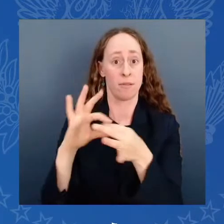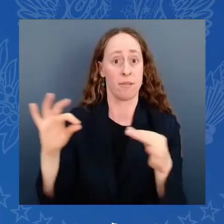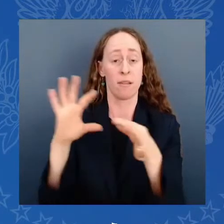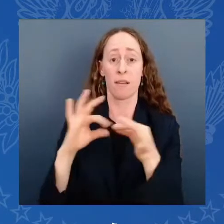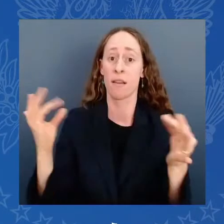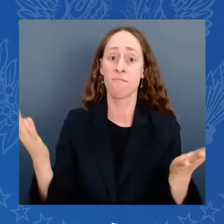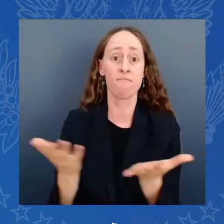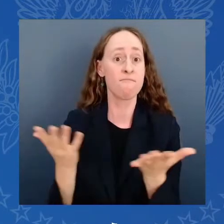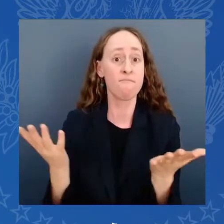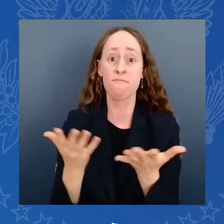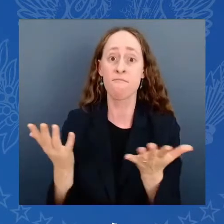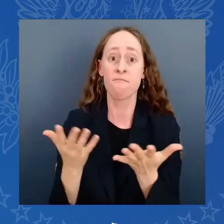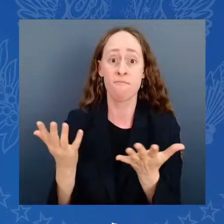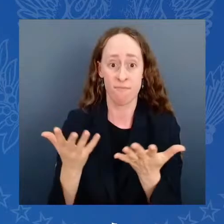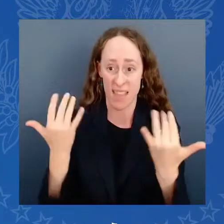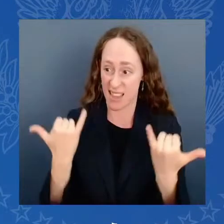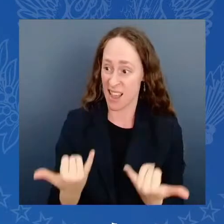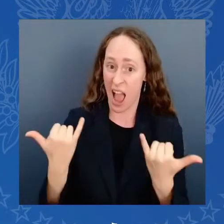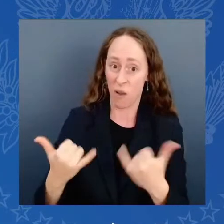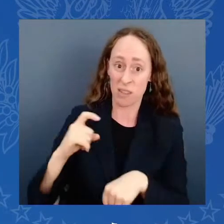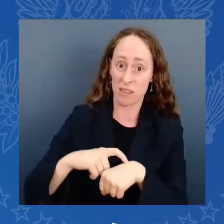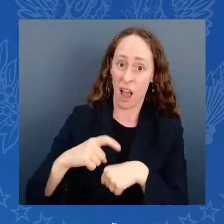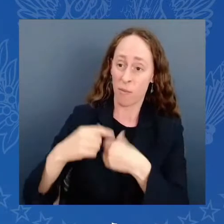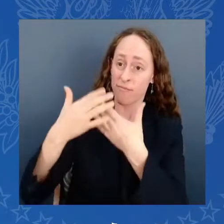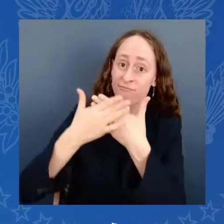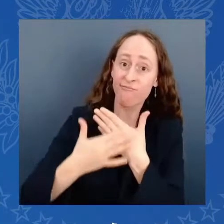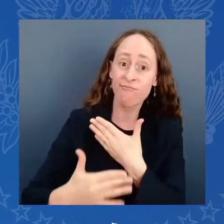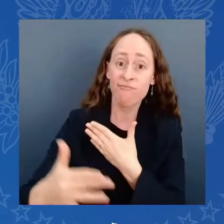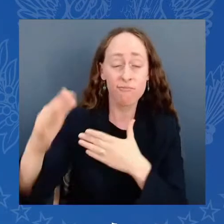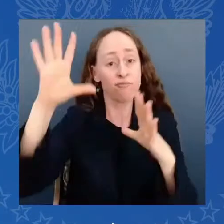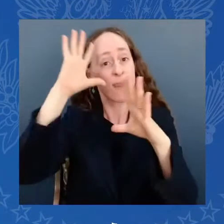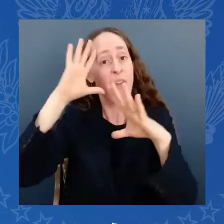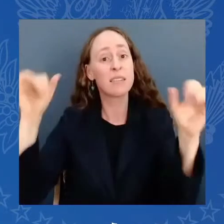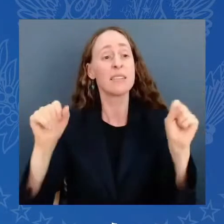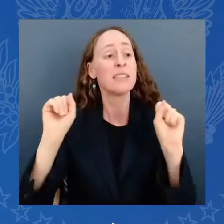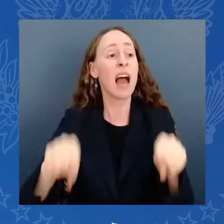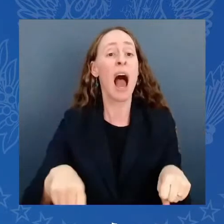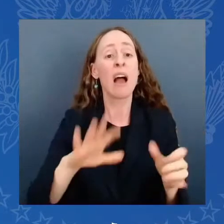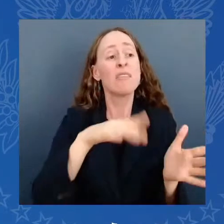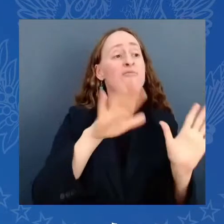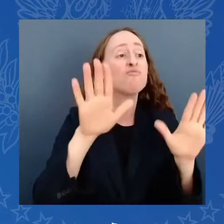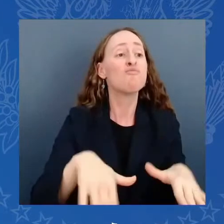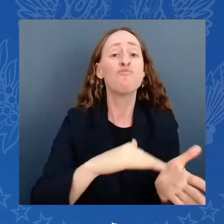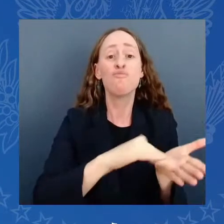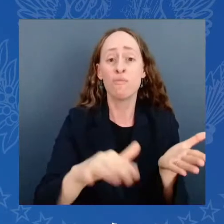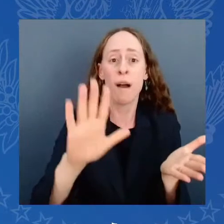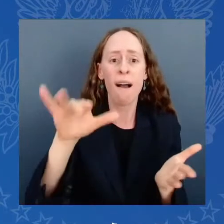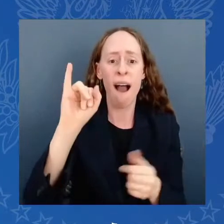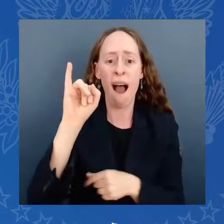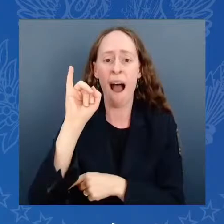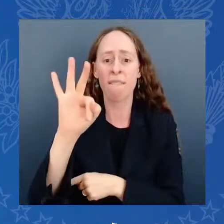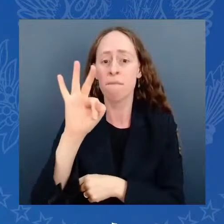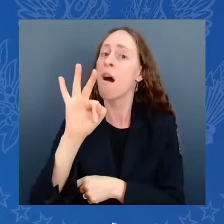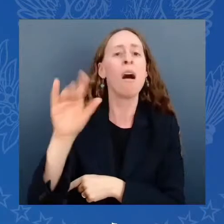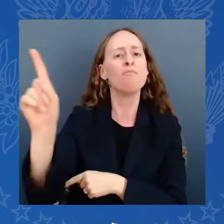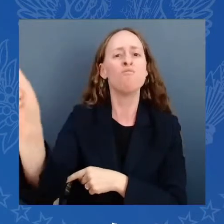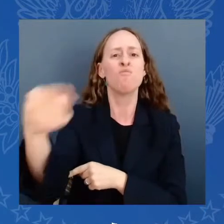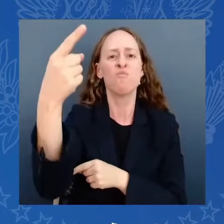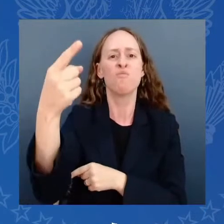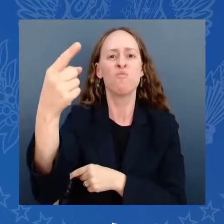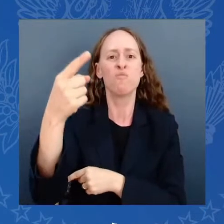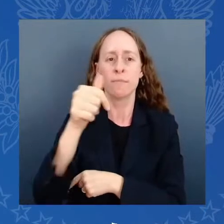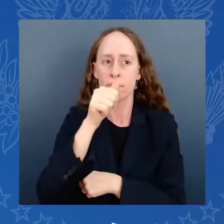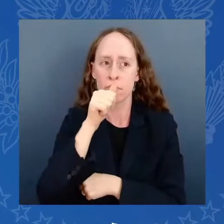prosecution. Orders a Navy SEAL Team 6 to assassinate a political rival. Immune.